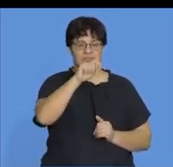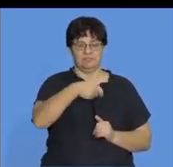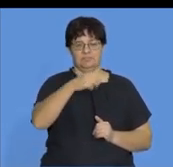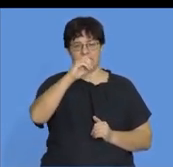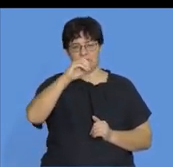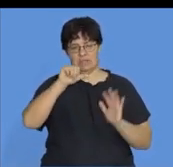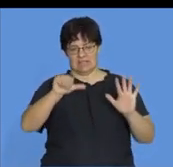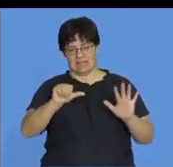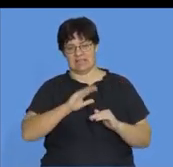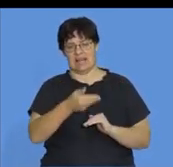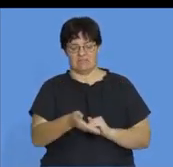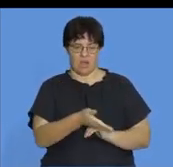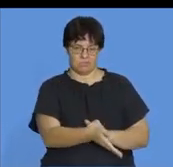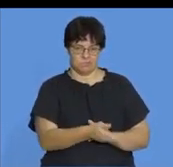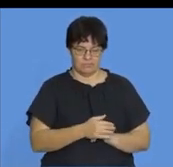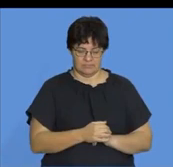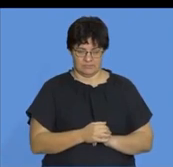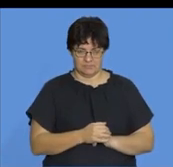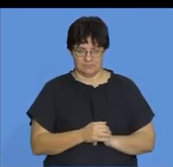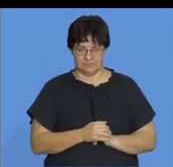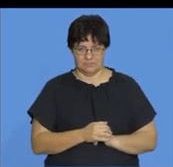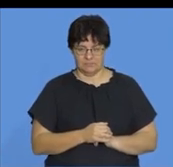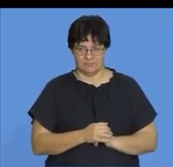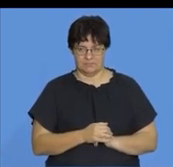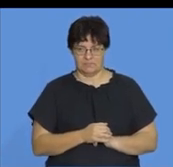fraction? 0.06, right? So only